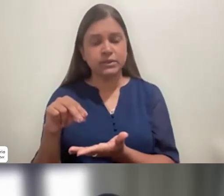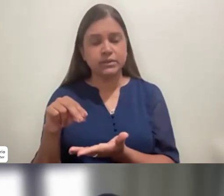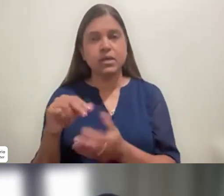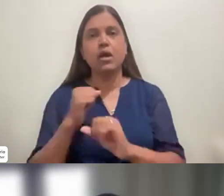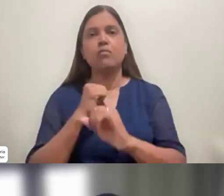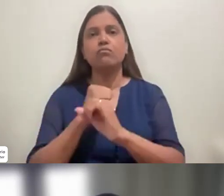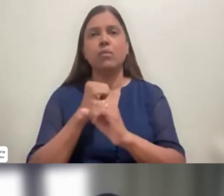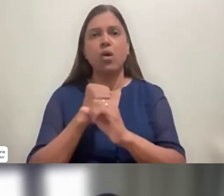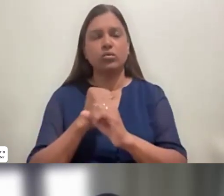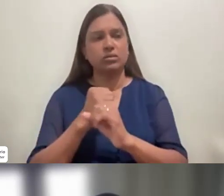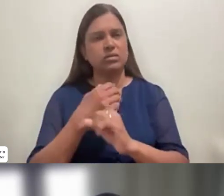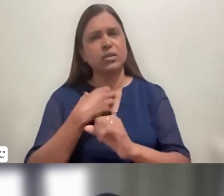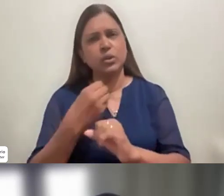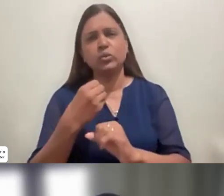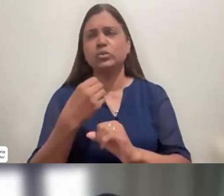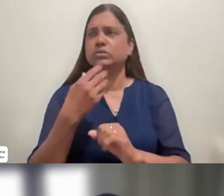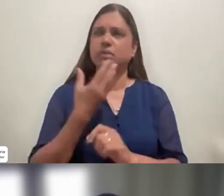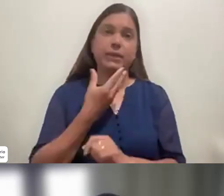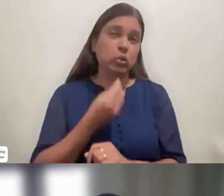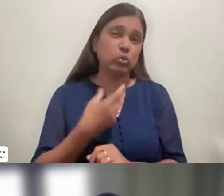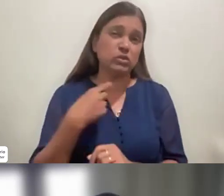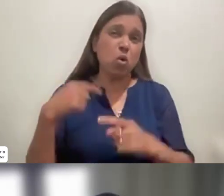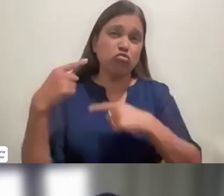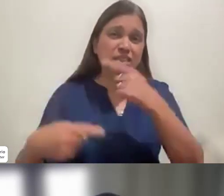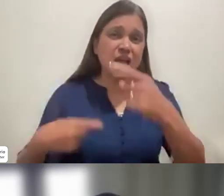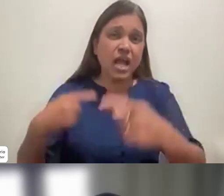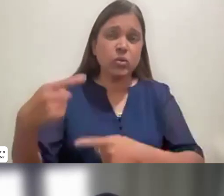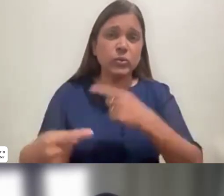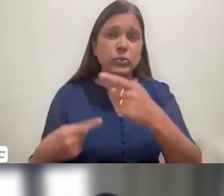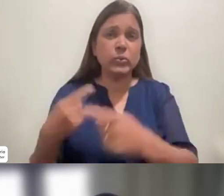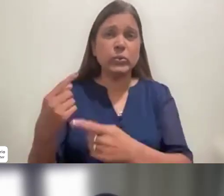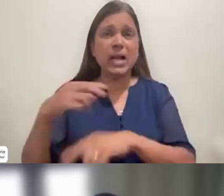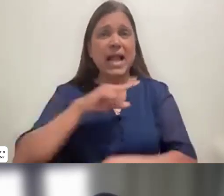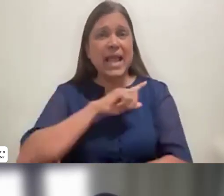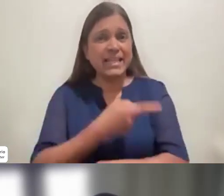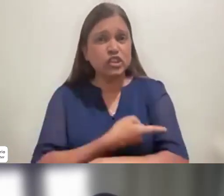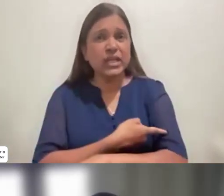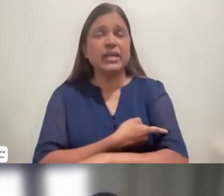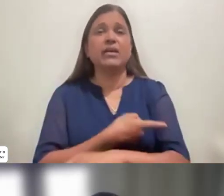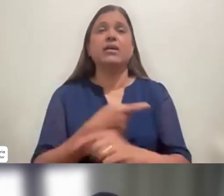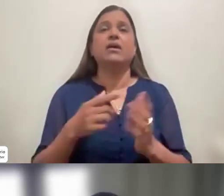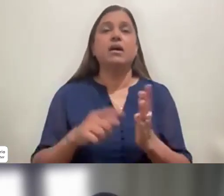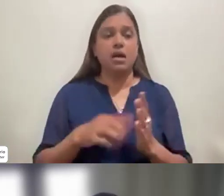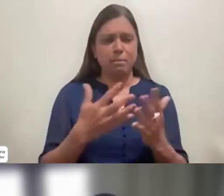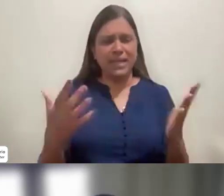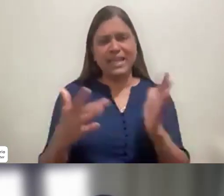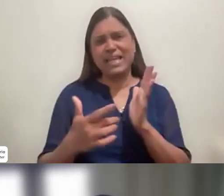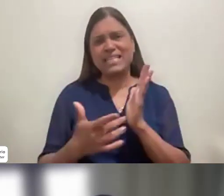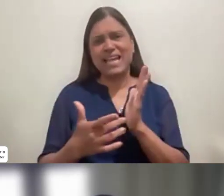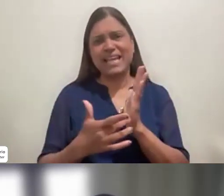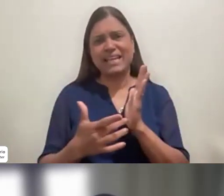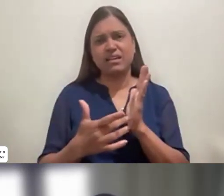recyclable energy, clean energy, and there's also a number of our tech companies in New Zealand have signed up to net